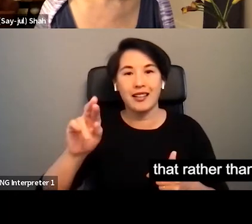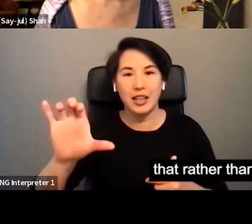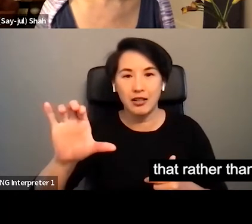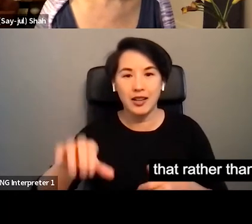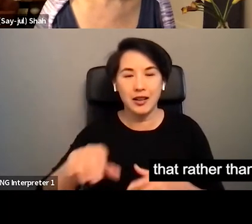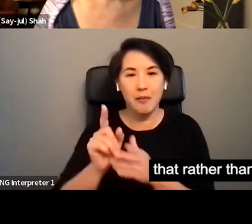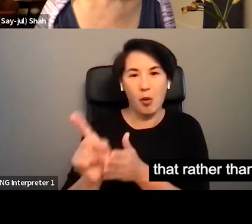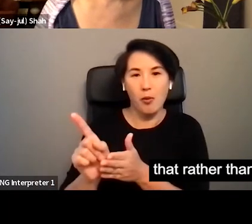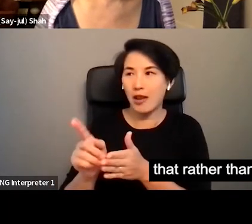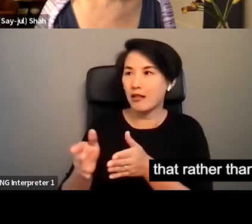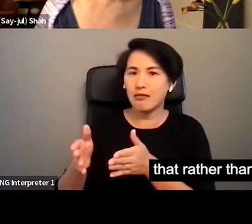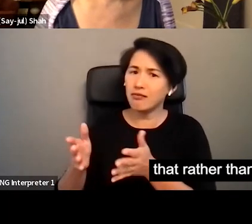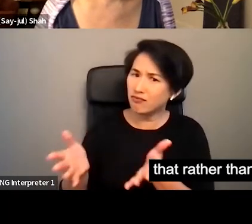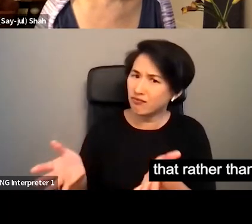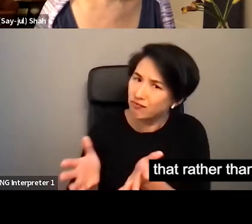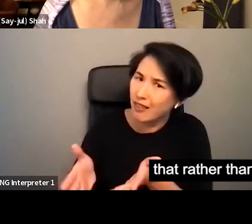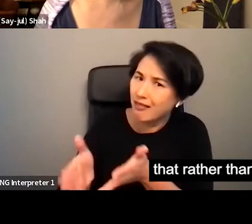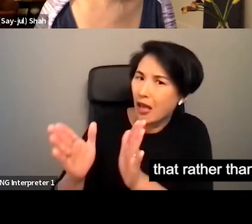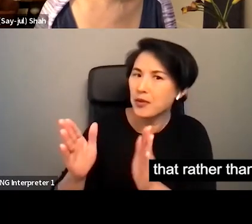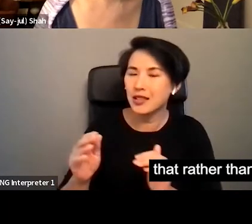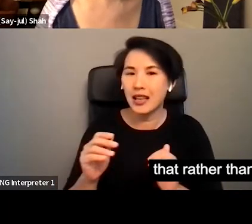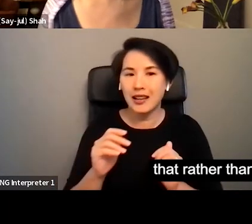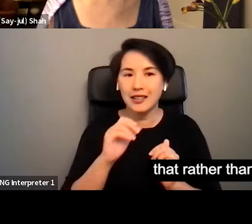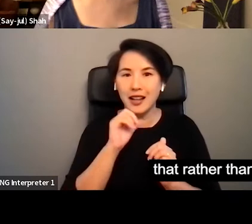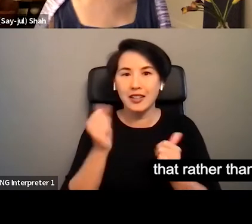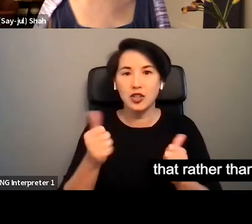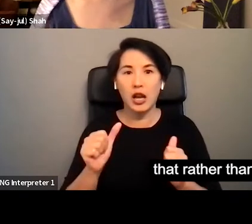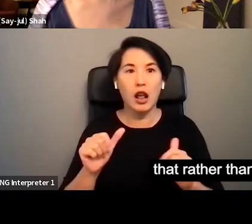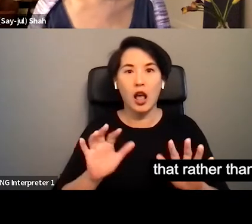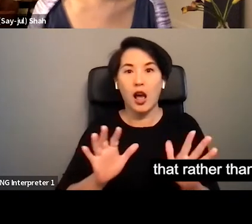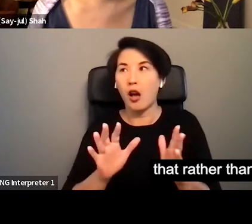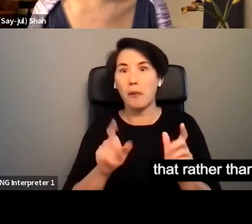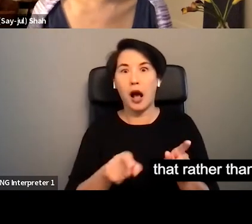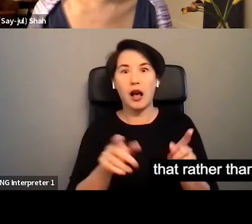allows that rather than trying to gloss over it.